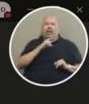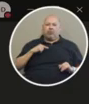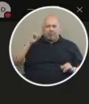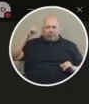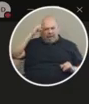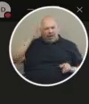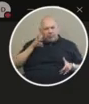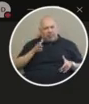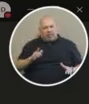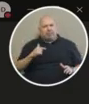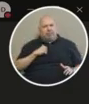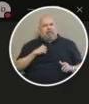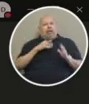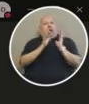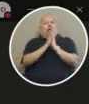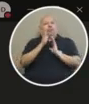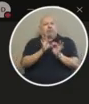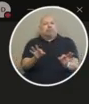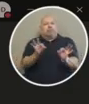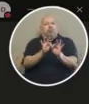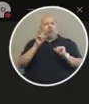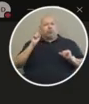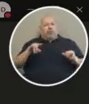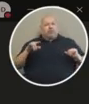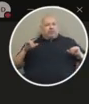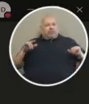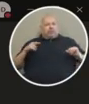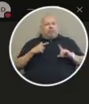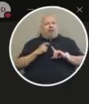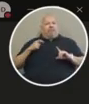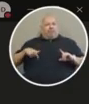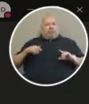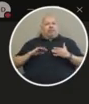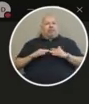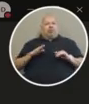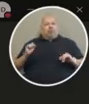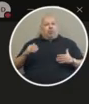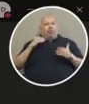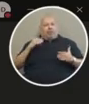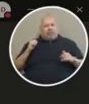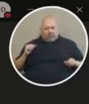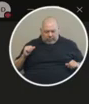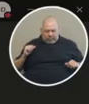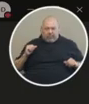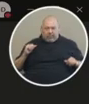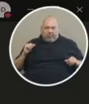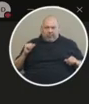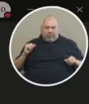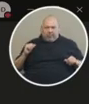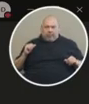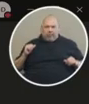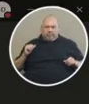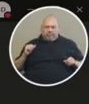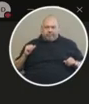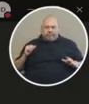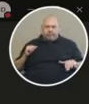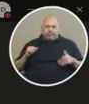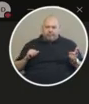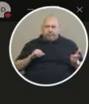Mayor for letting me ask these important questions on behalf of this community. So thank you. Representative